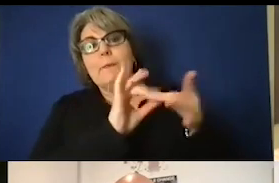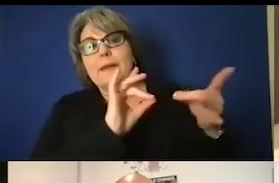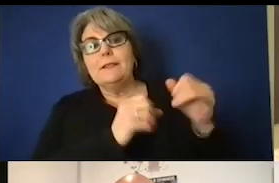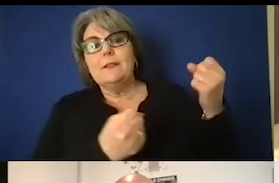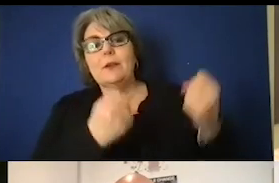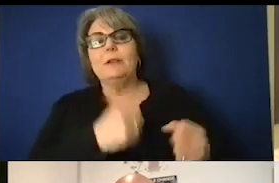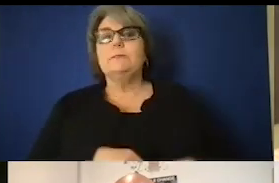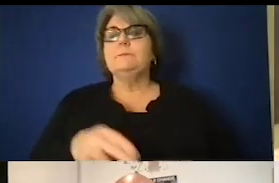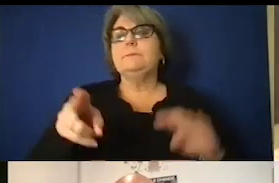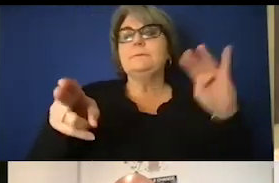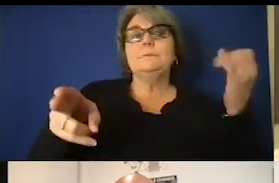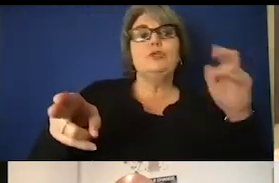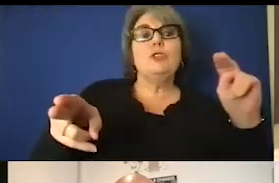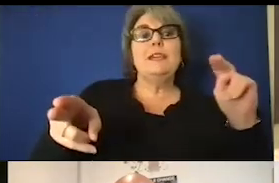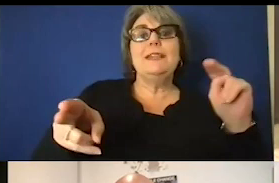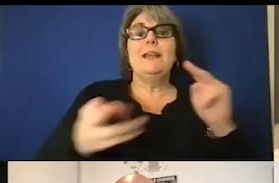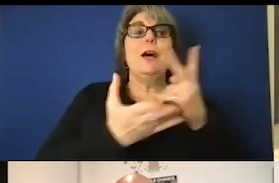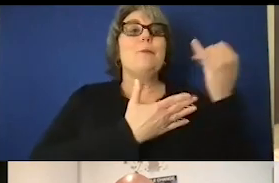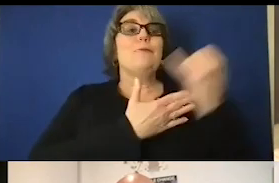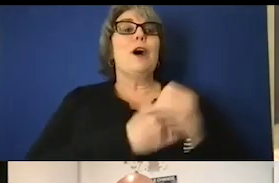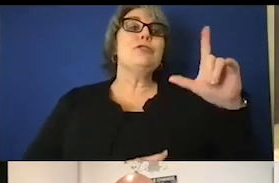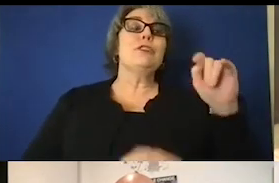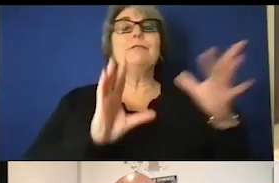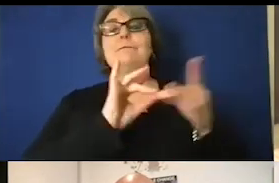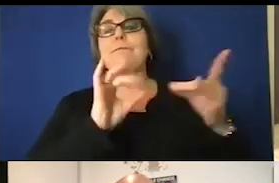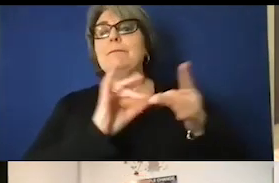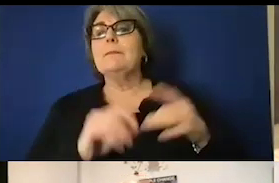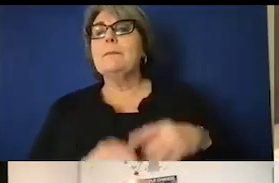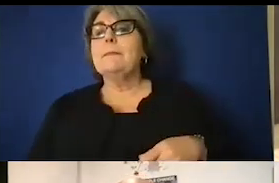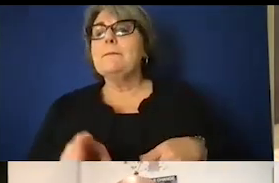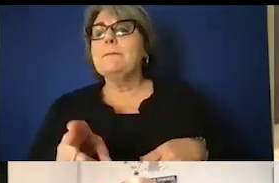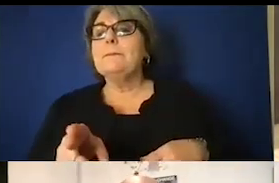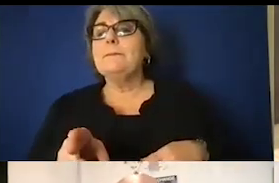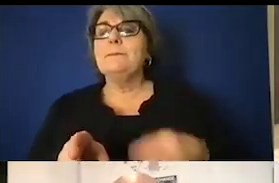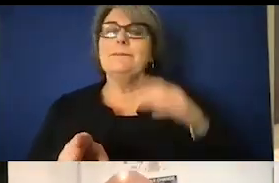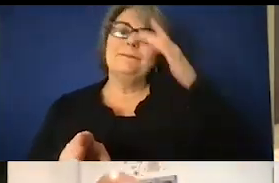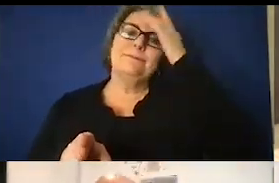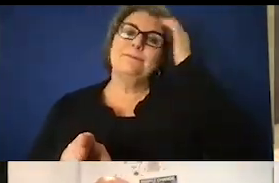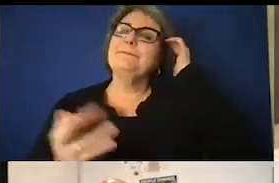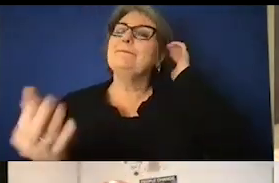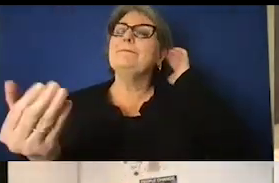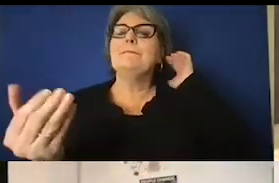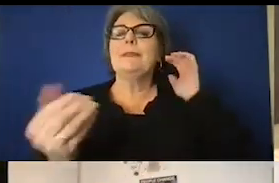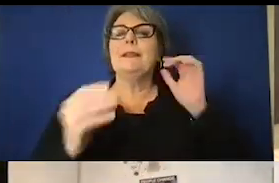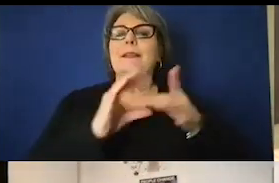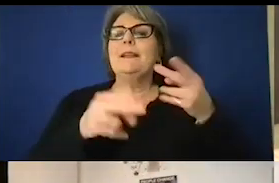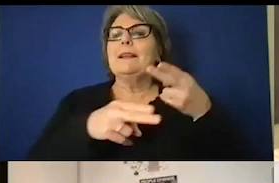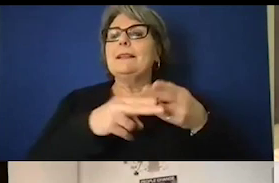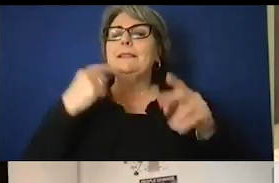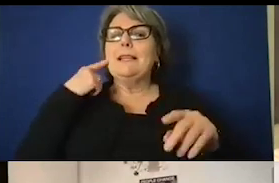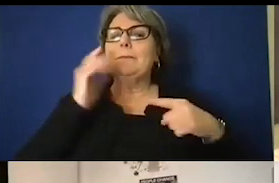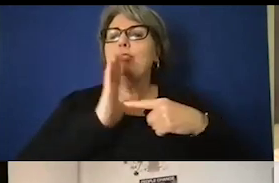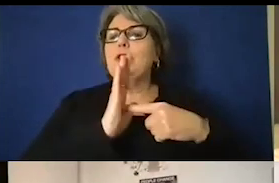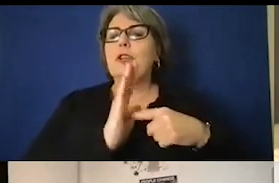If we're going to talk about Project Let, then I have to get in here about EduColor. Okay, Jean. Yeah. All right. Yes, please talk about EduColor. First